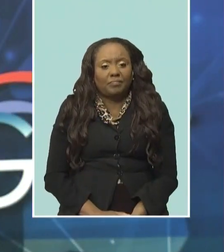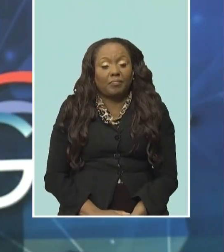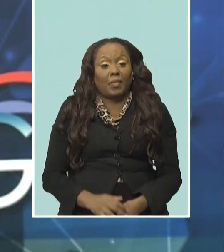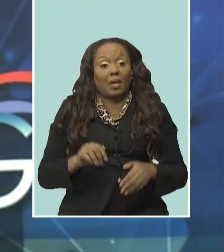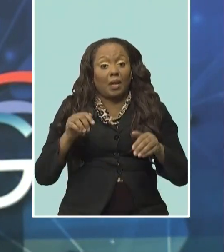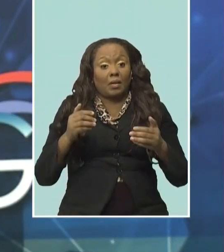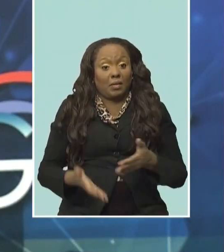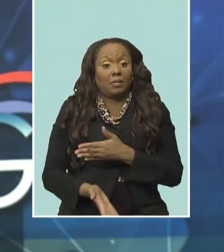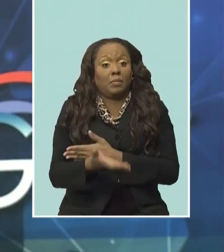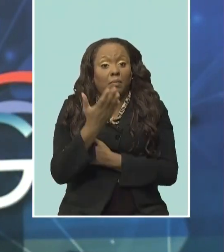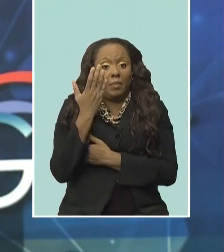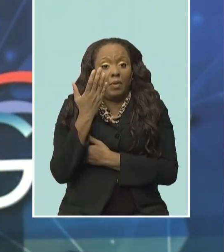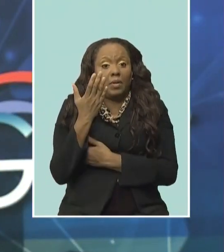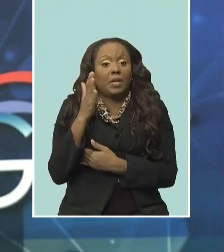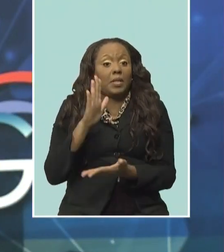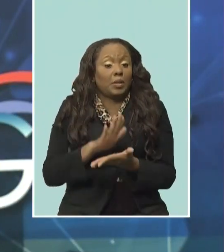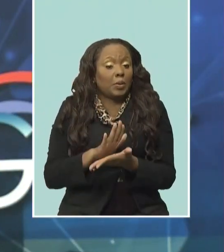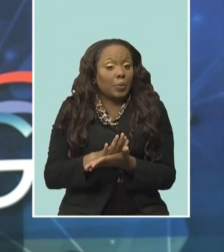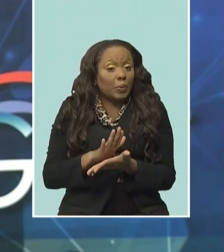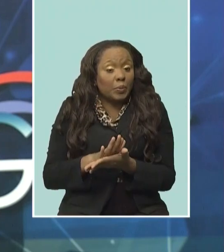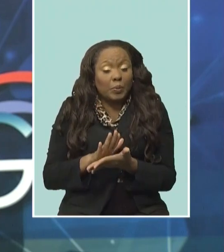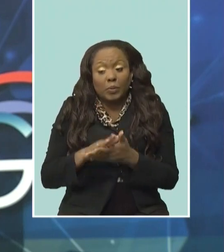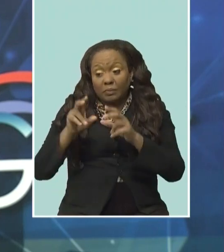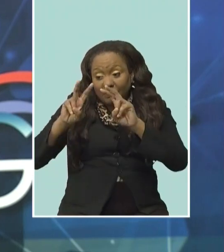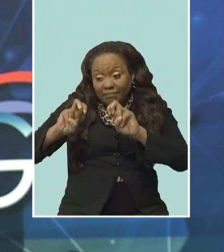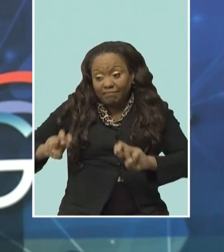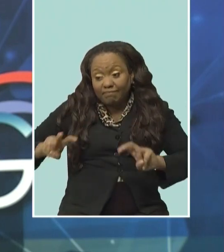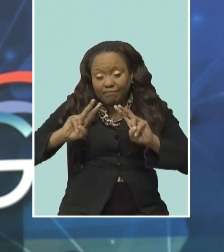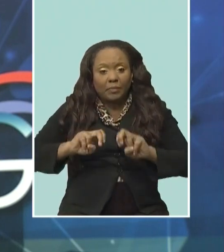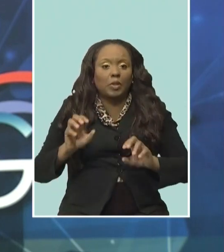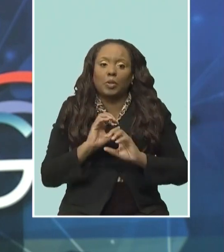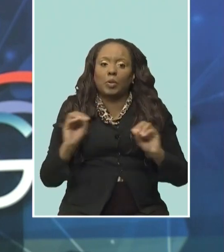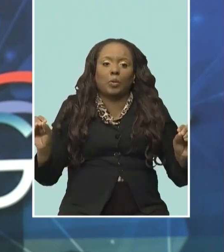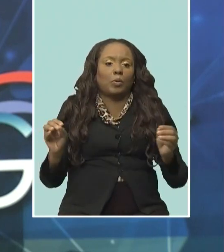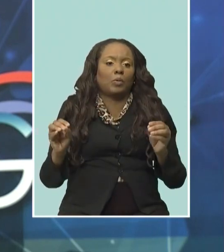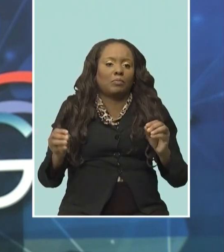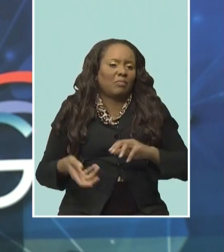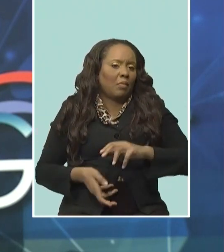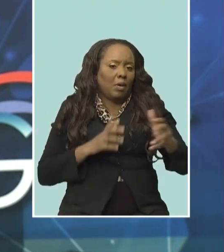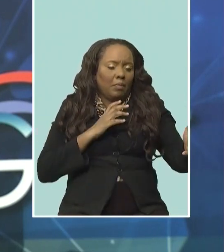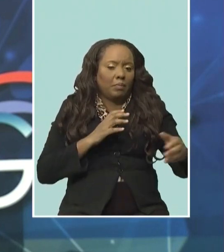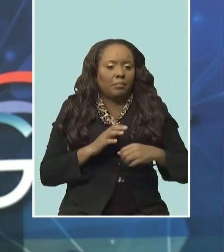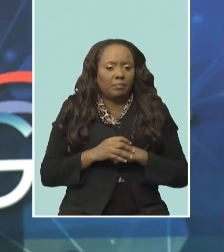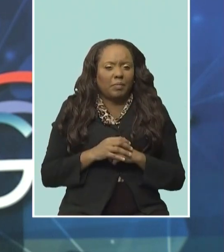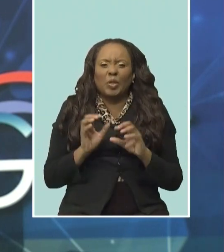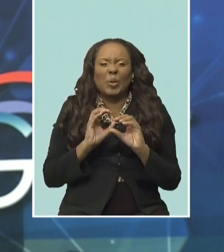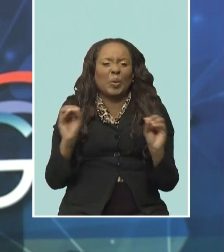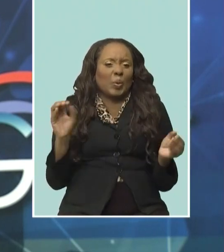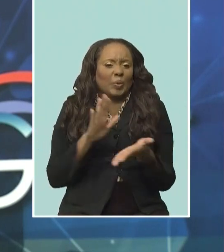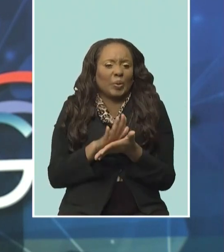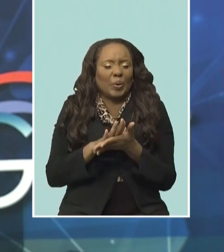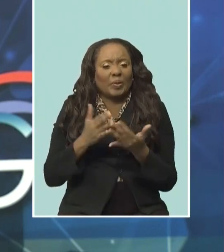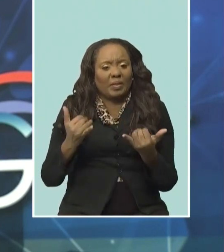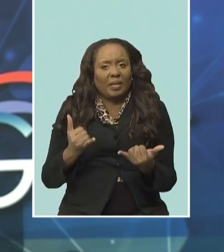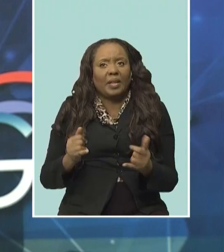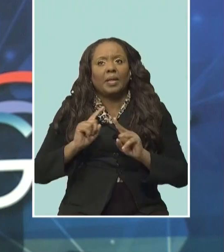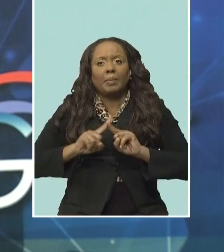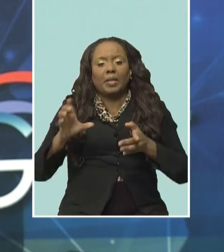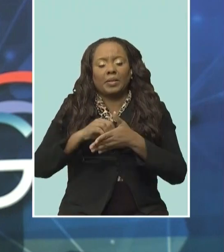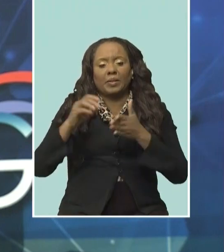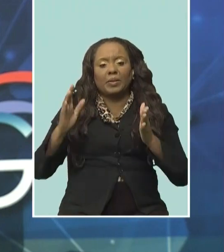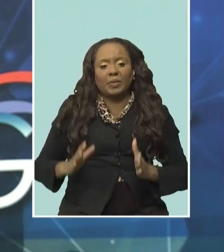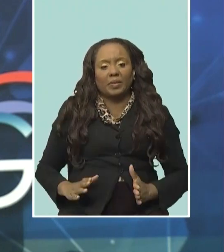morning's assessment of schools found there was no damage. While there was no school today, students sitting the Cape Communications exam